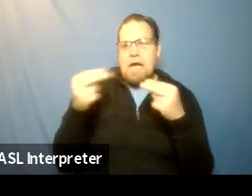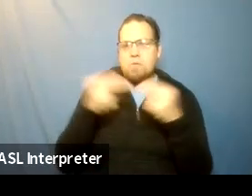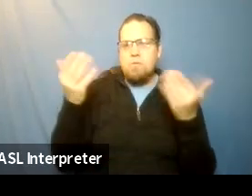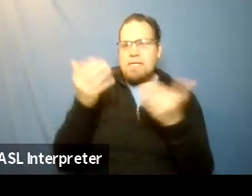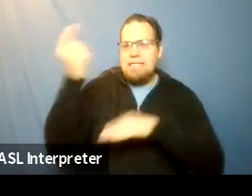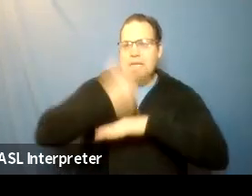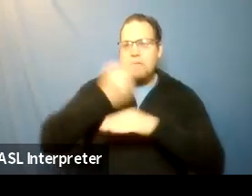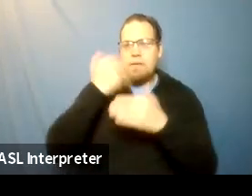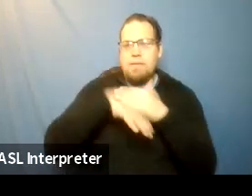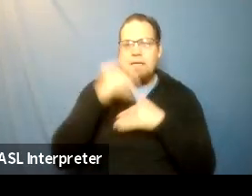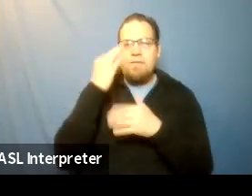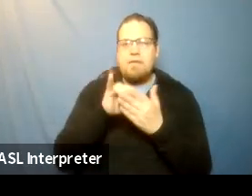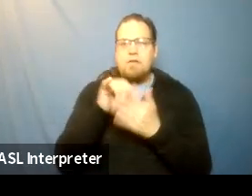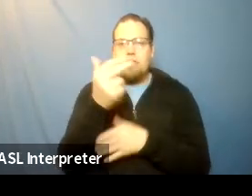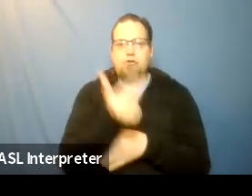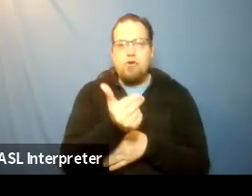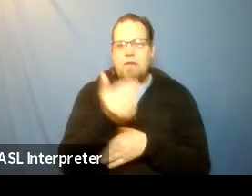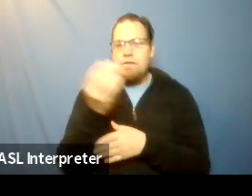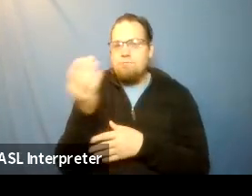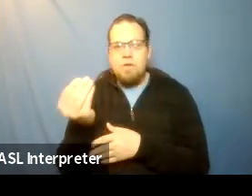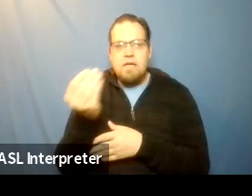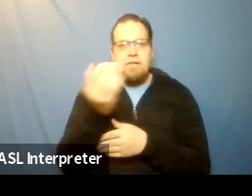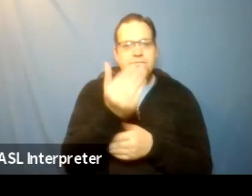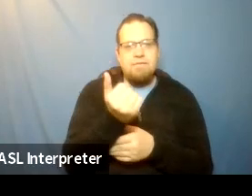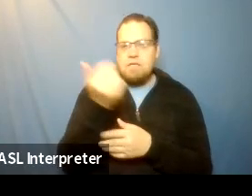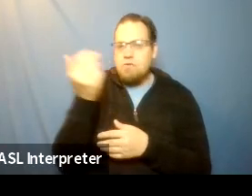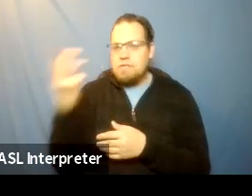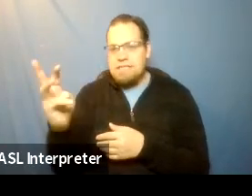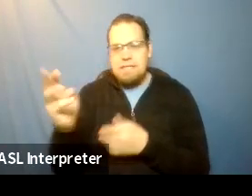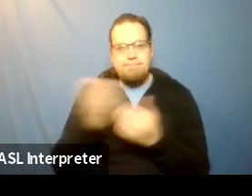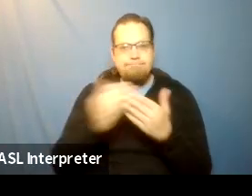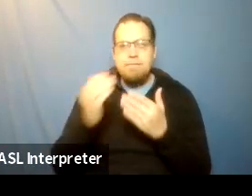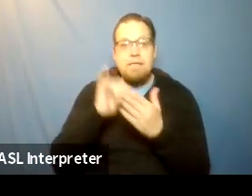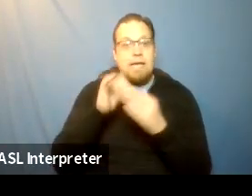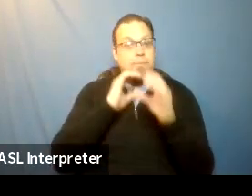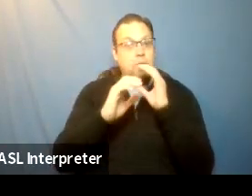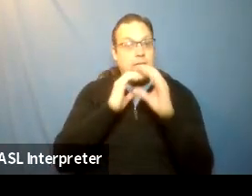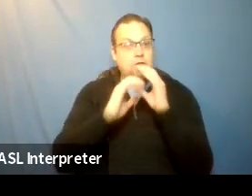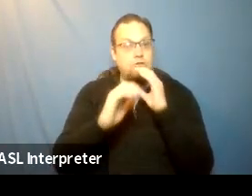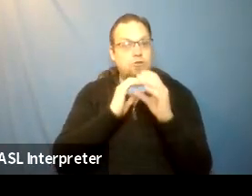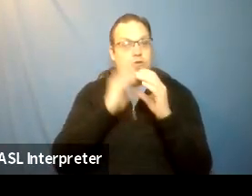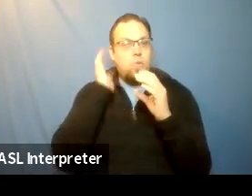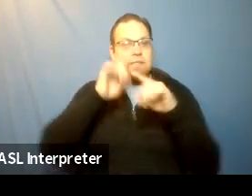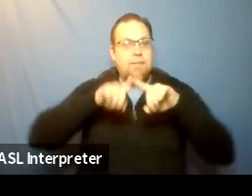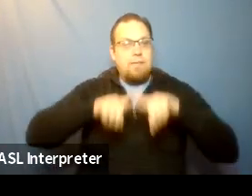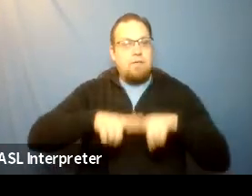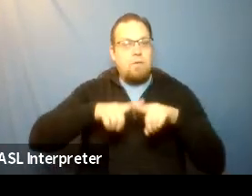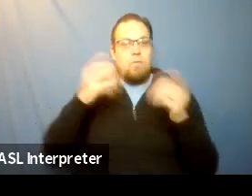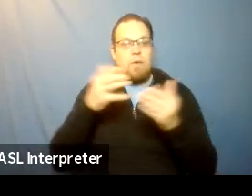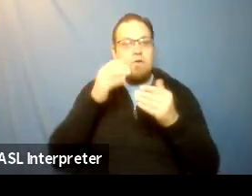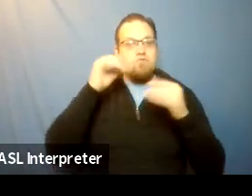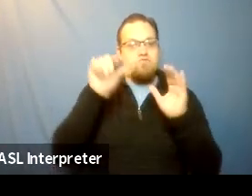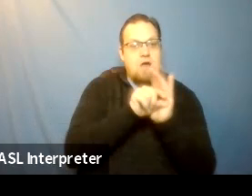come in, if it's the 13th, the 14th, the 15th, or the 16th. That communication will depend on what grade level you're